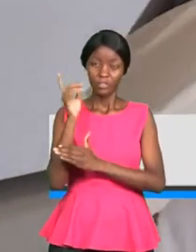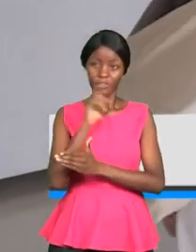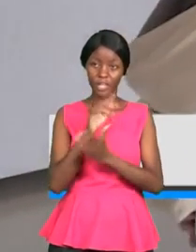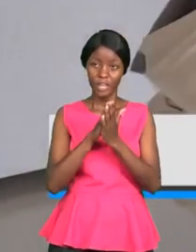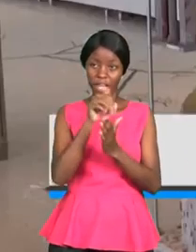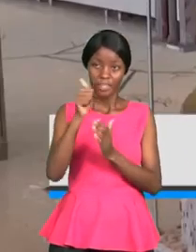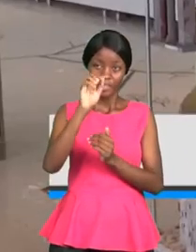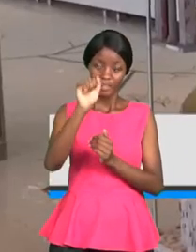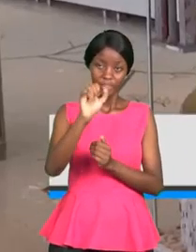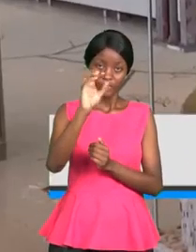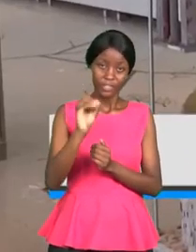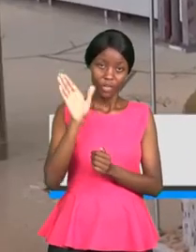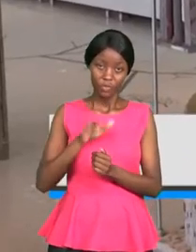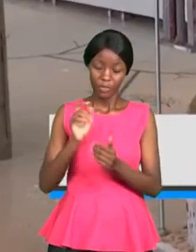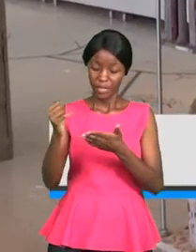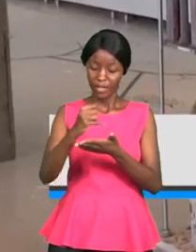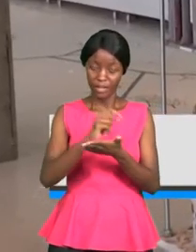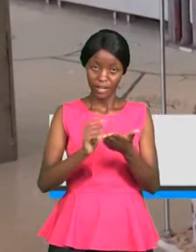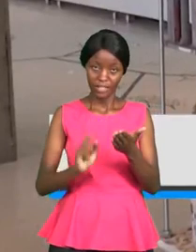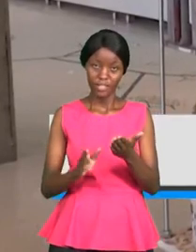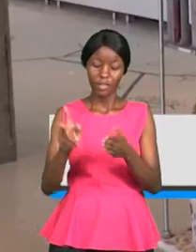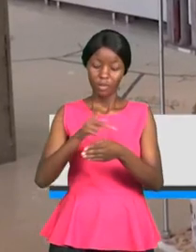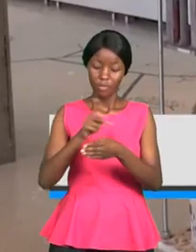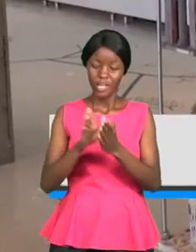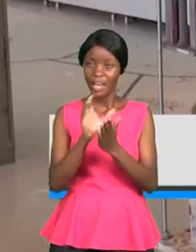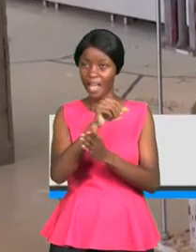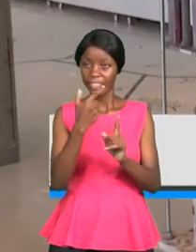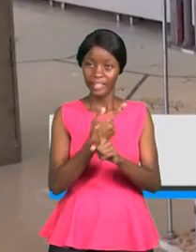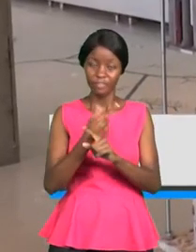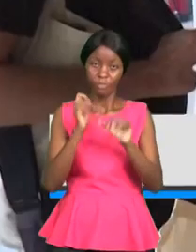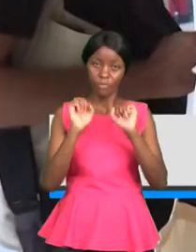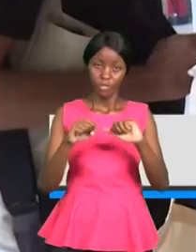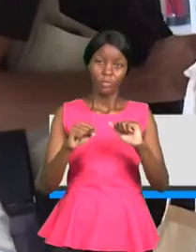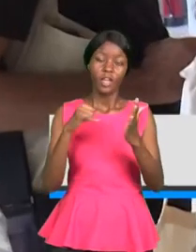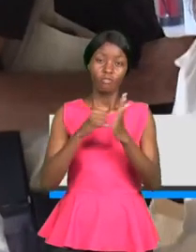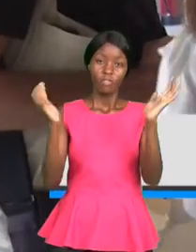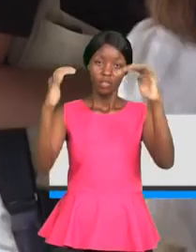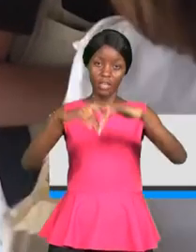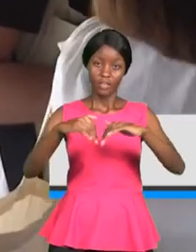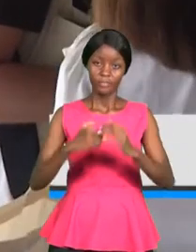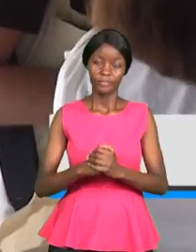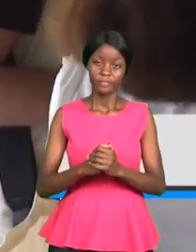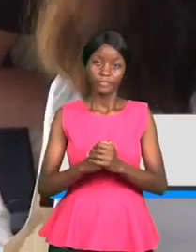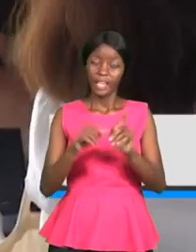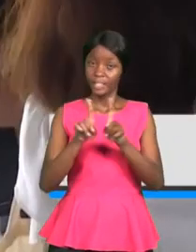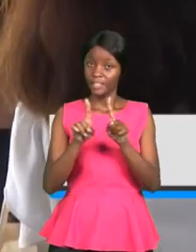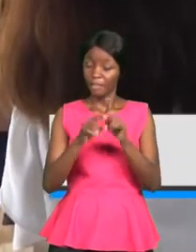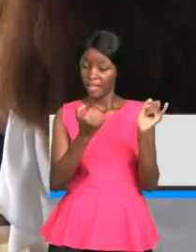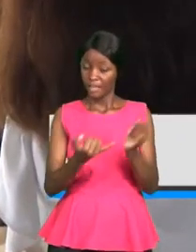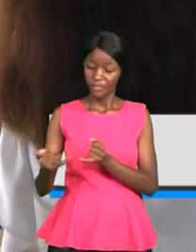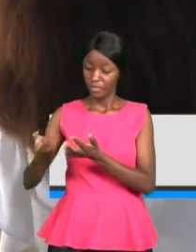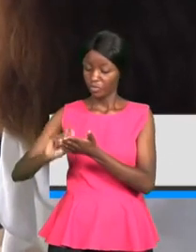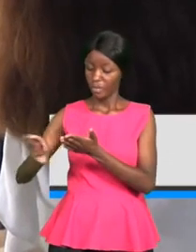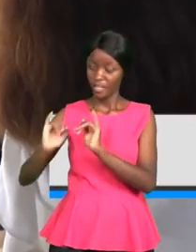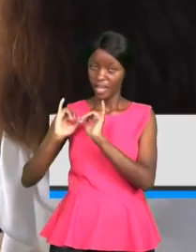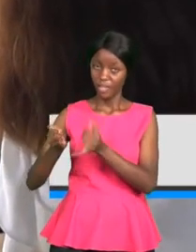50 women writers, novelists, and poets will also participate in a conference tied to the Biennale. They have been invited to write